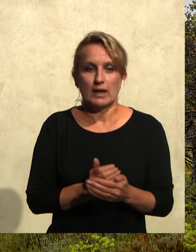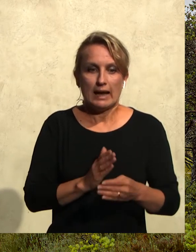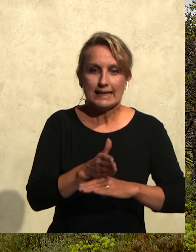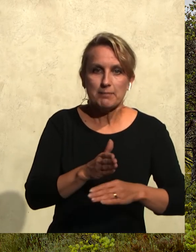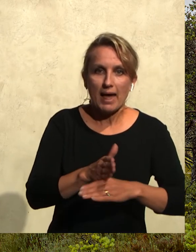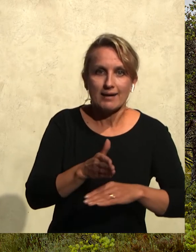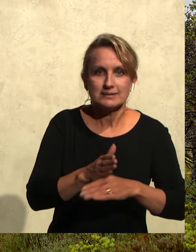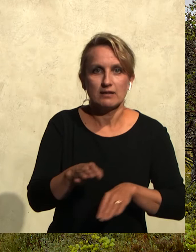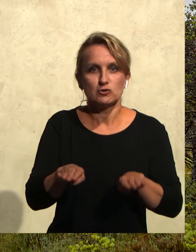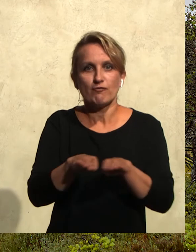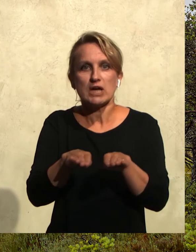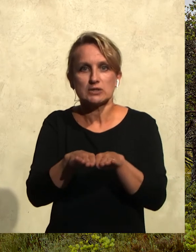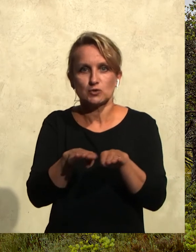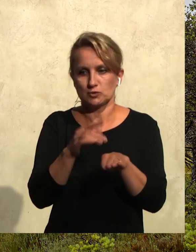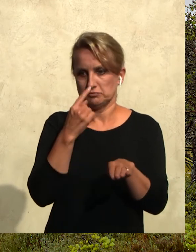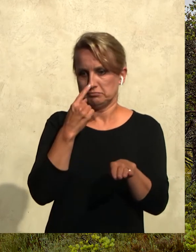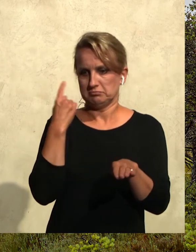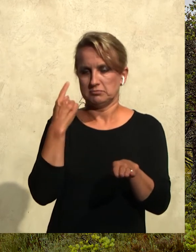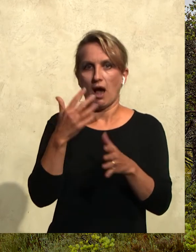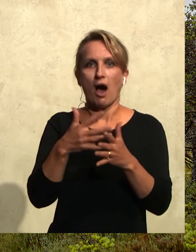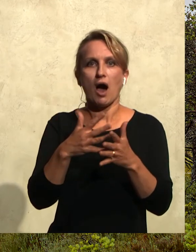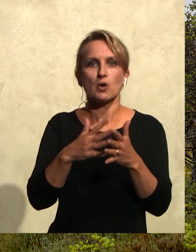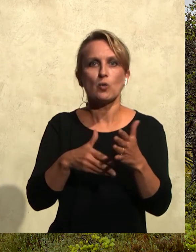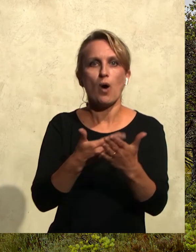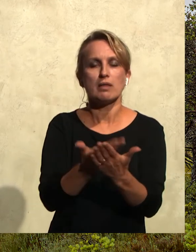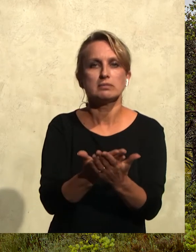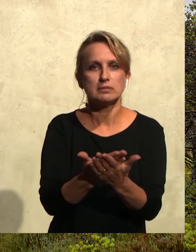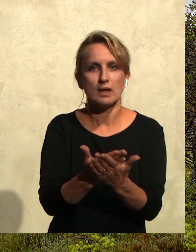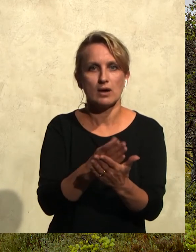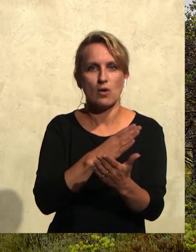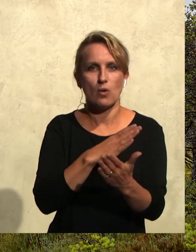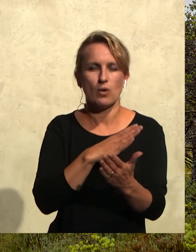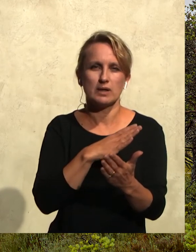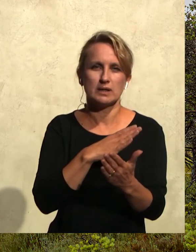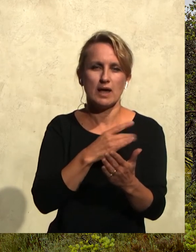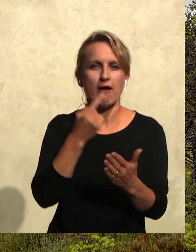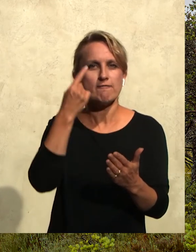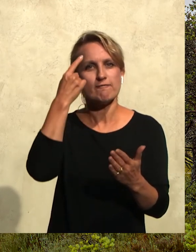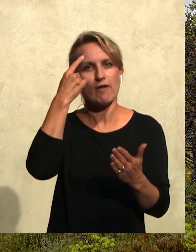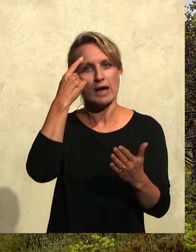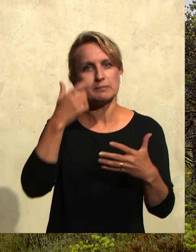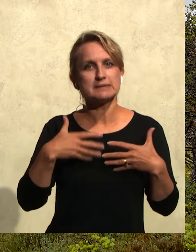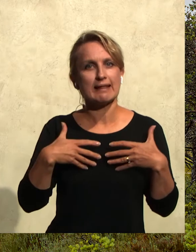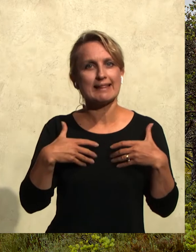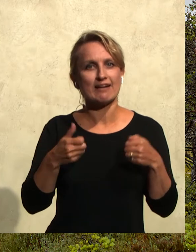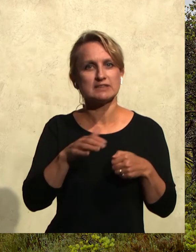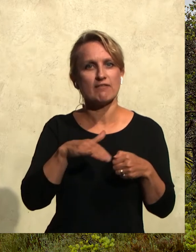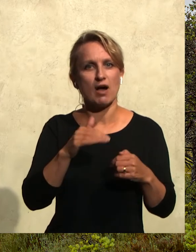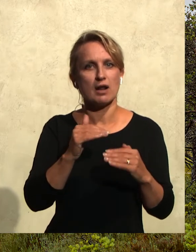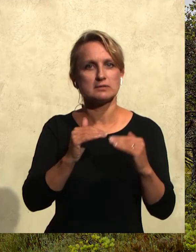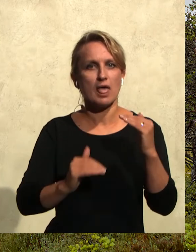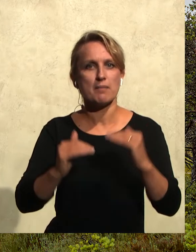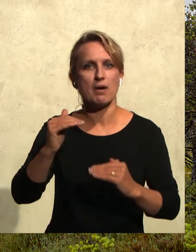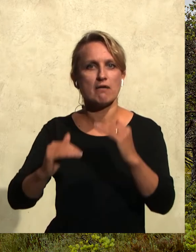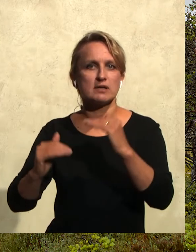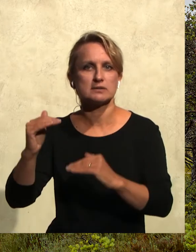there was a report looking at the inequalities in mental health using the WHO 5 Mental Wellbeing